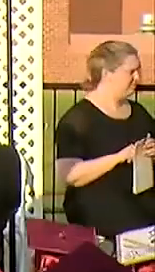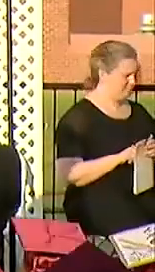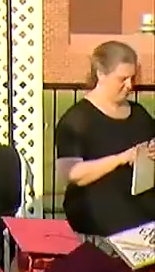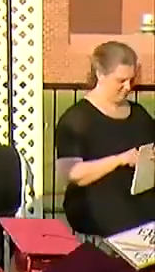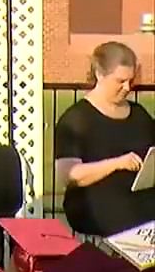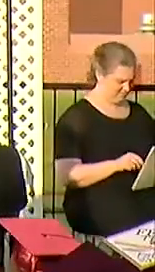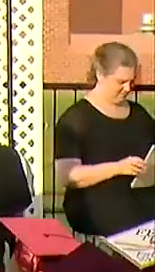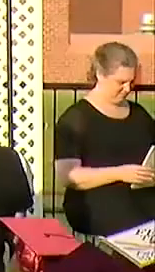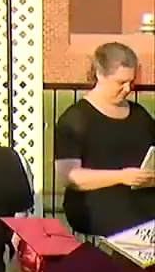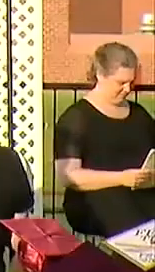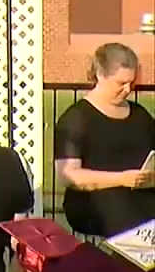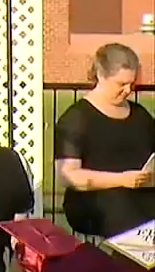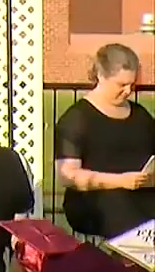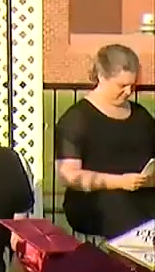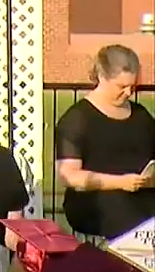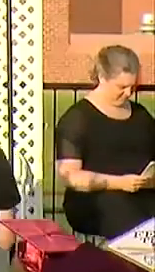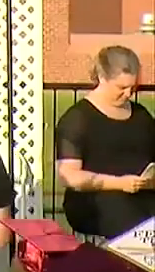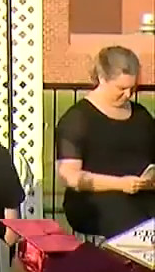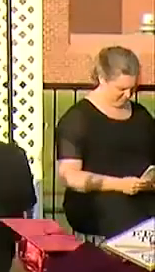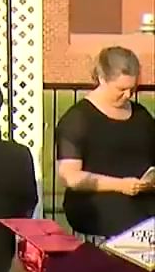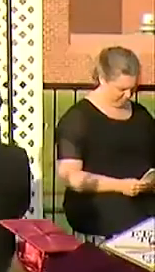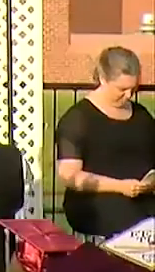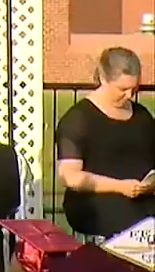Madison Hope Kennedy.